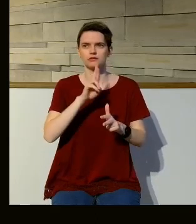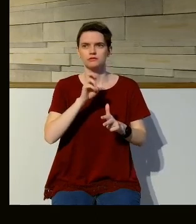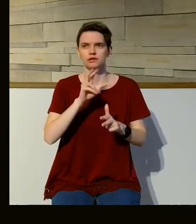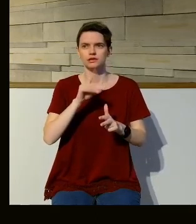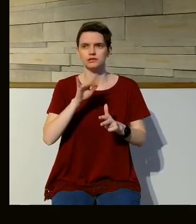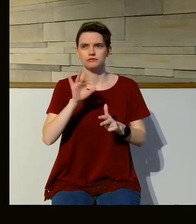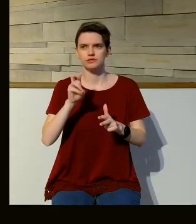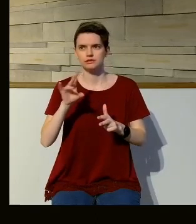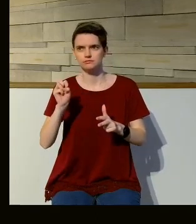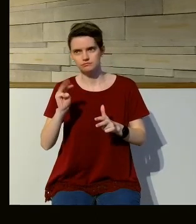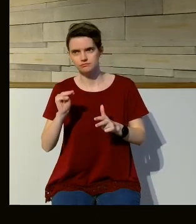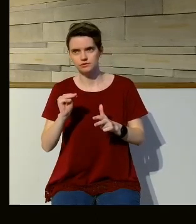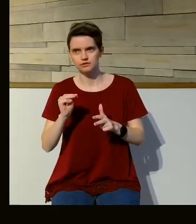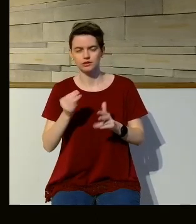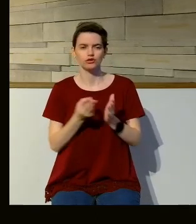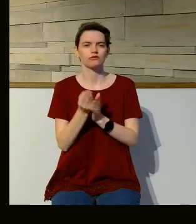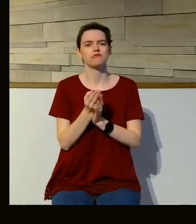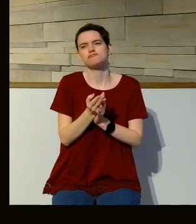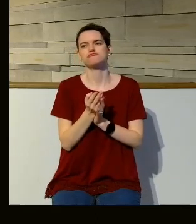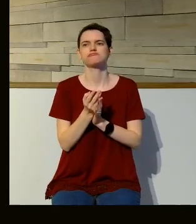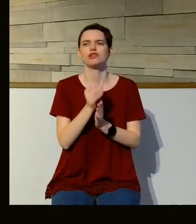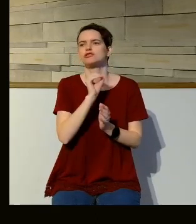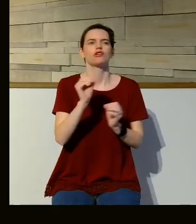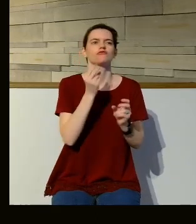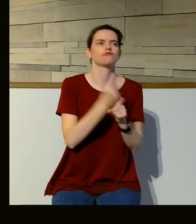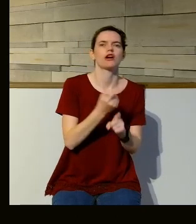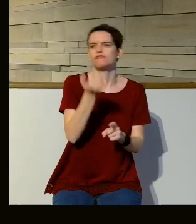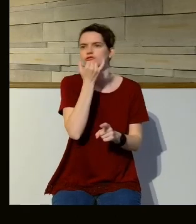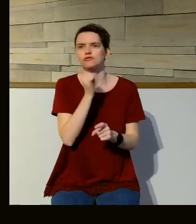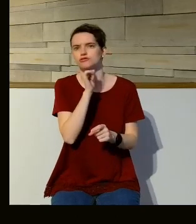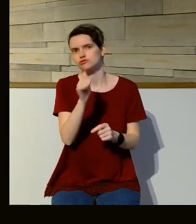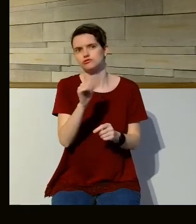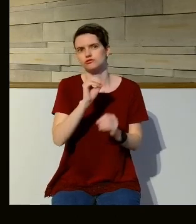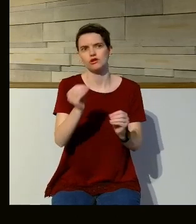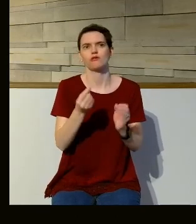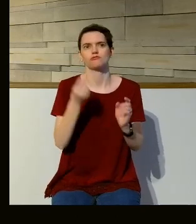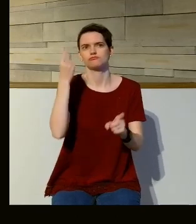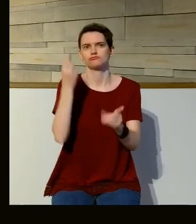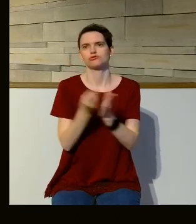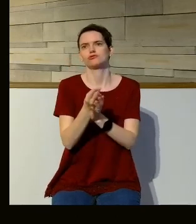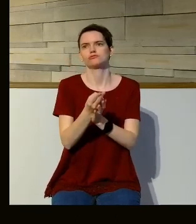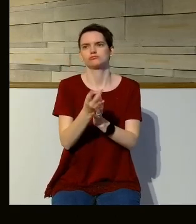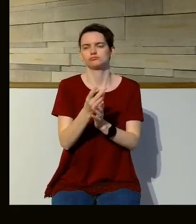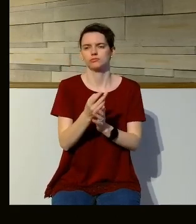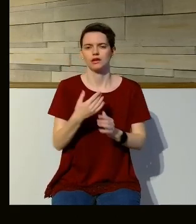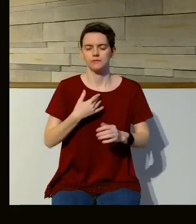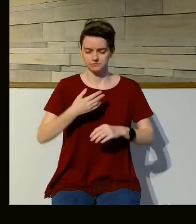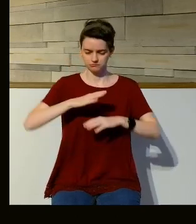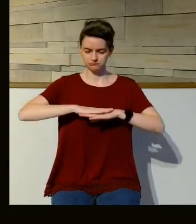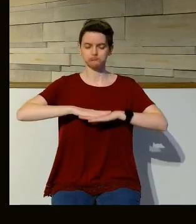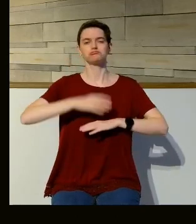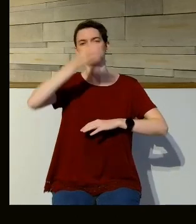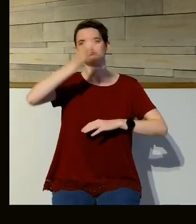or postmodernism. It is a view that truth is relative, there is no right or wrong, there is no absolute truth. So suppose if I'm standing here with the podium in front